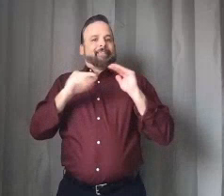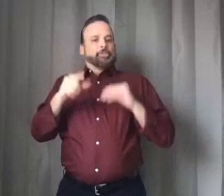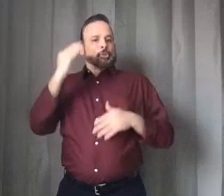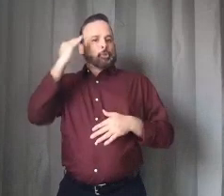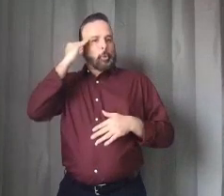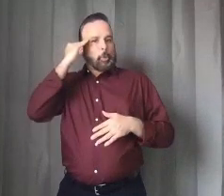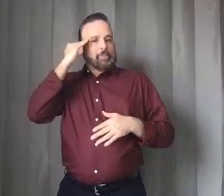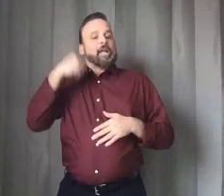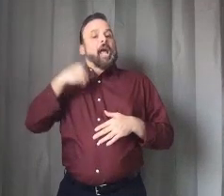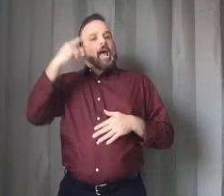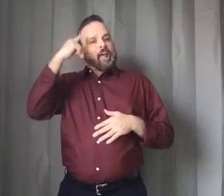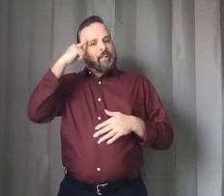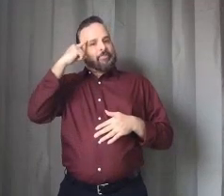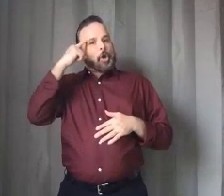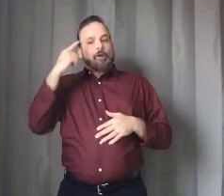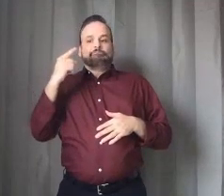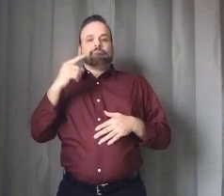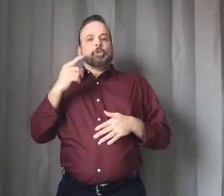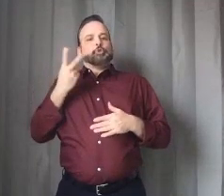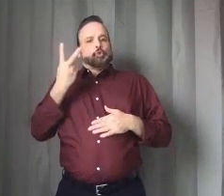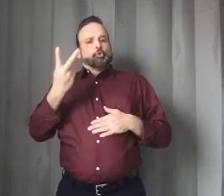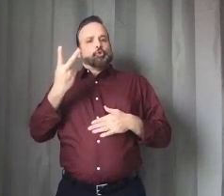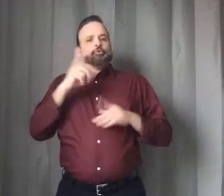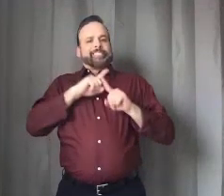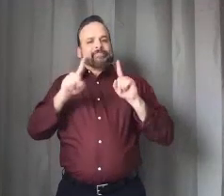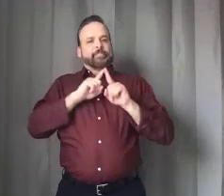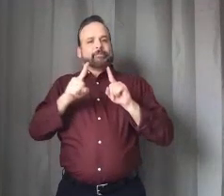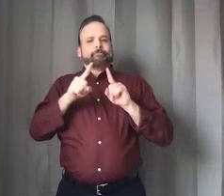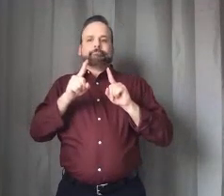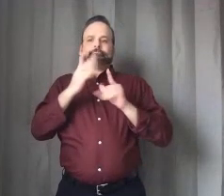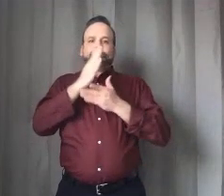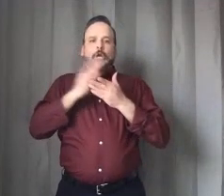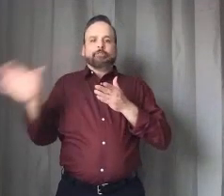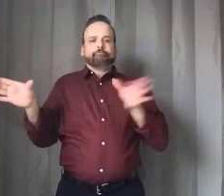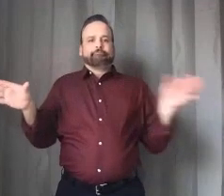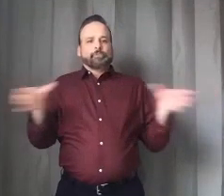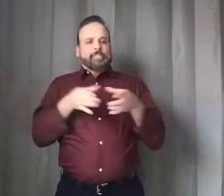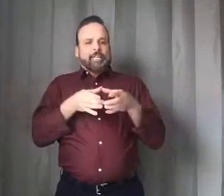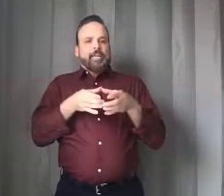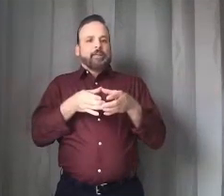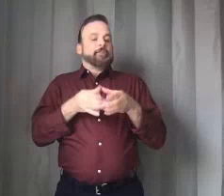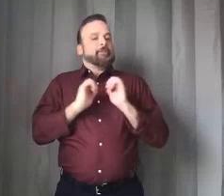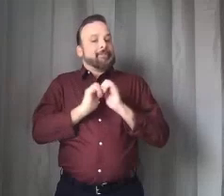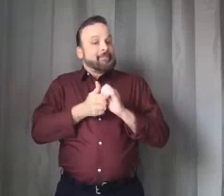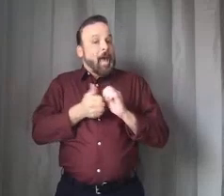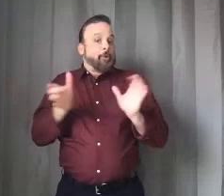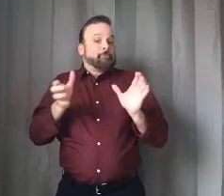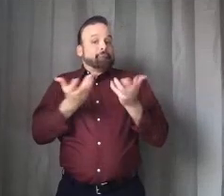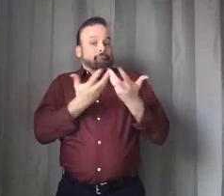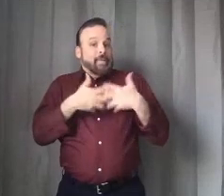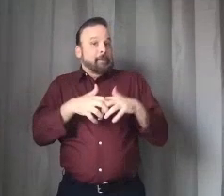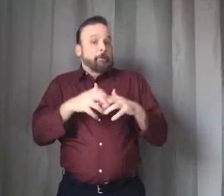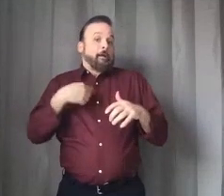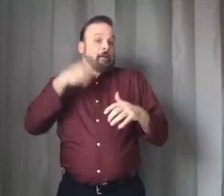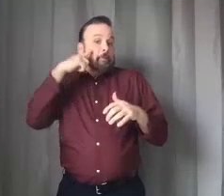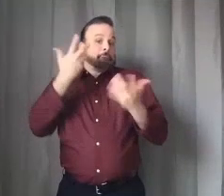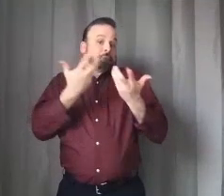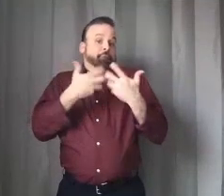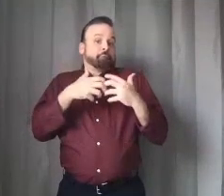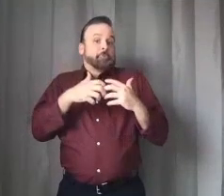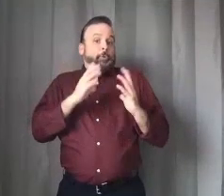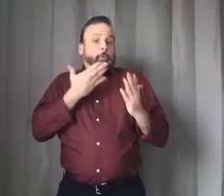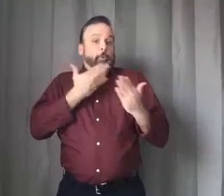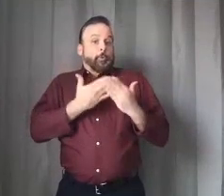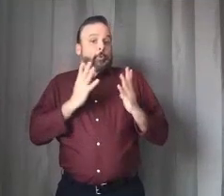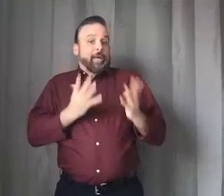putting those two elements together was really fun. And that's how that came together. And I think it came together kind of well.